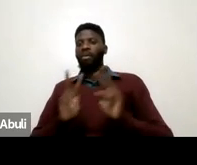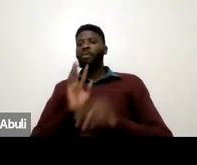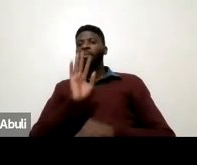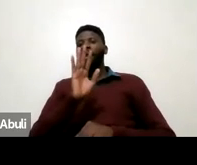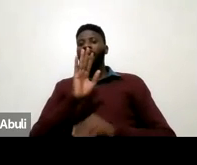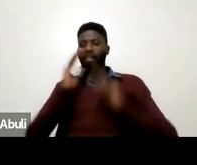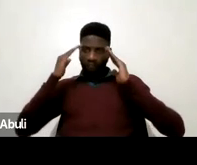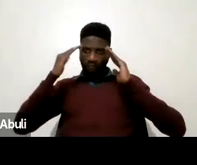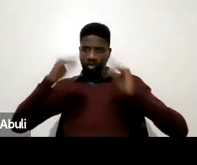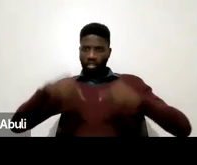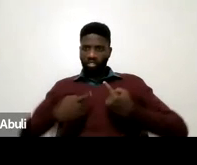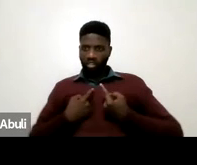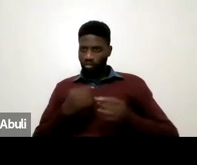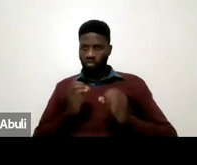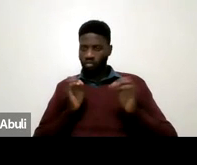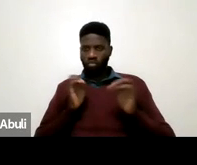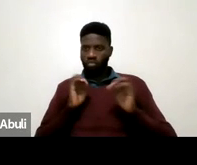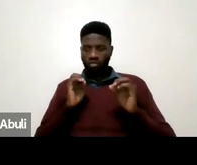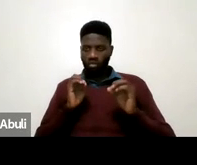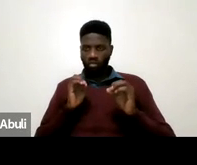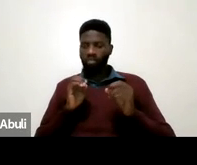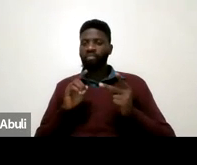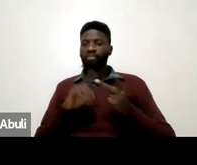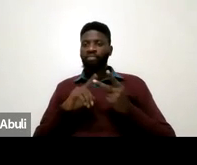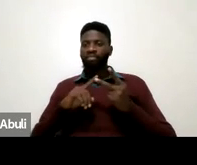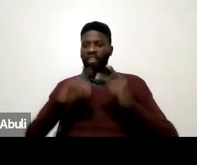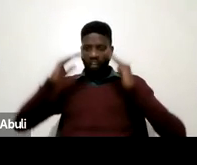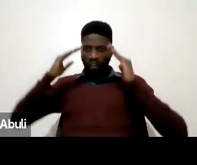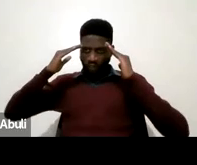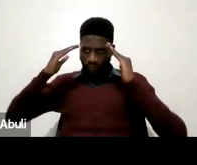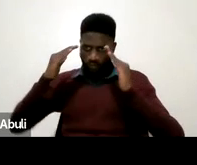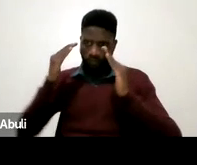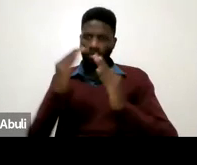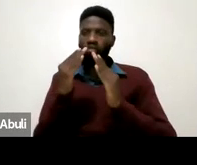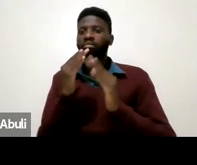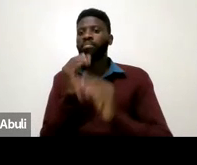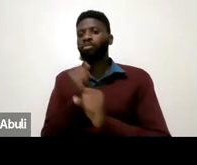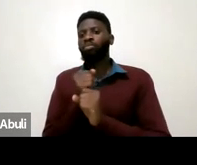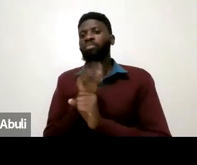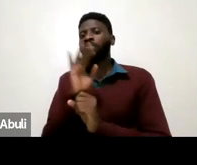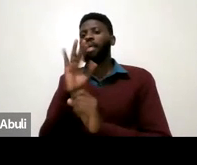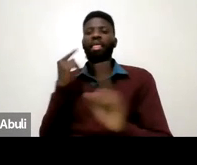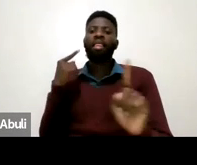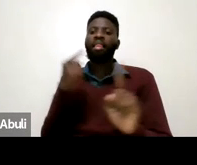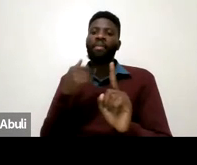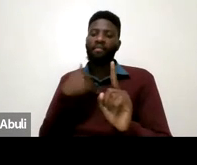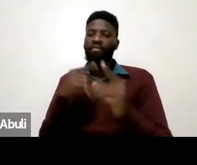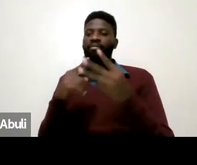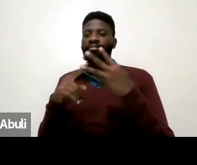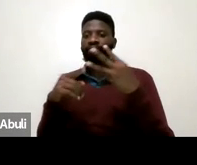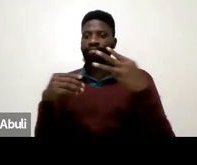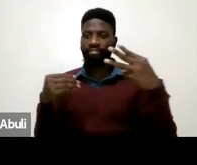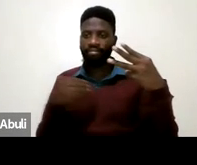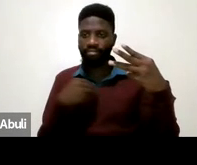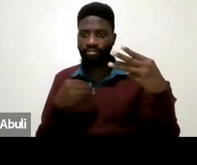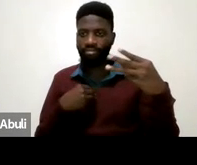is selflessness, there is commitment, there is a sense of empathy and a sense of love